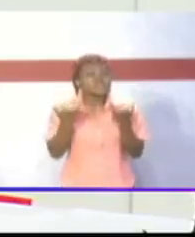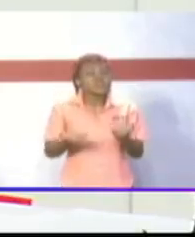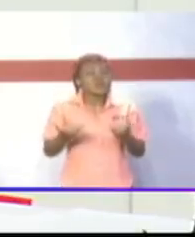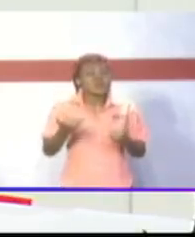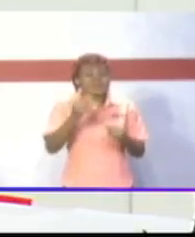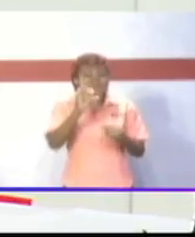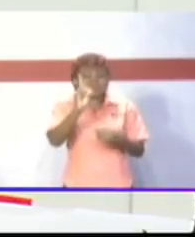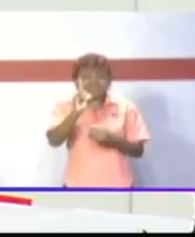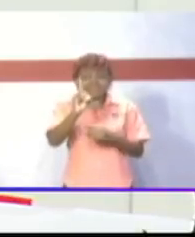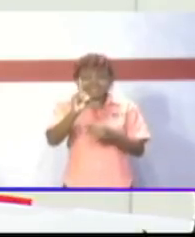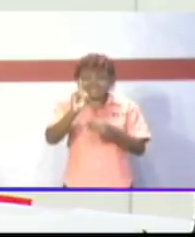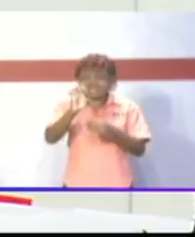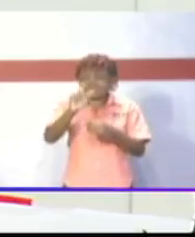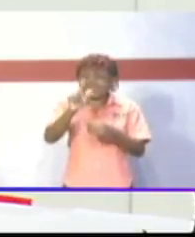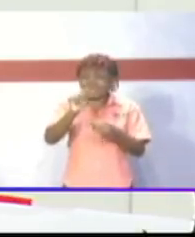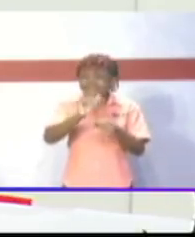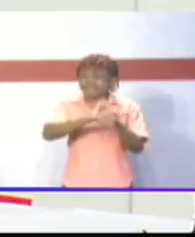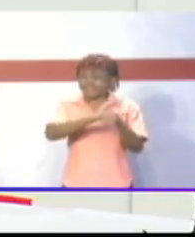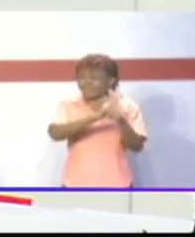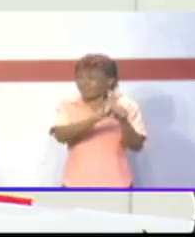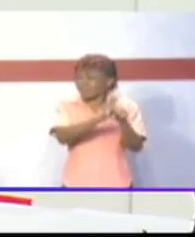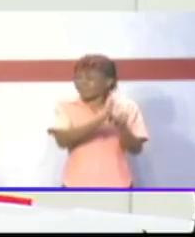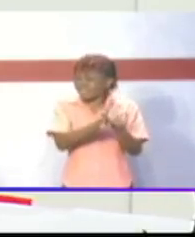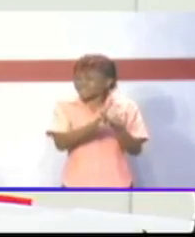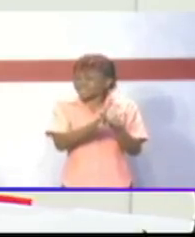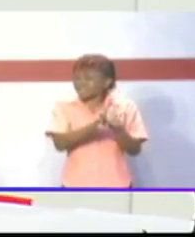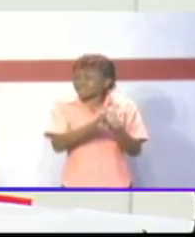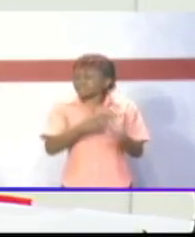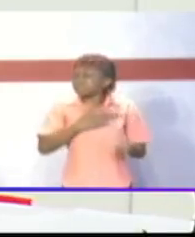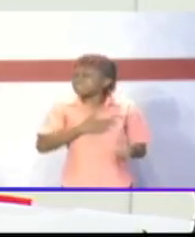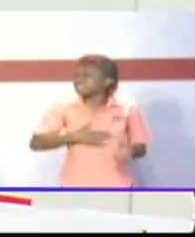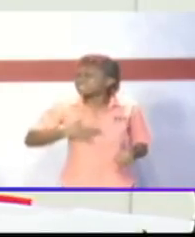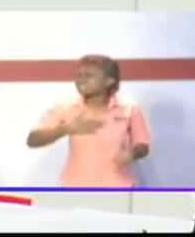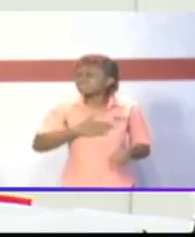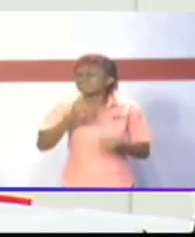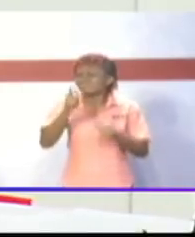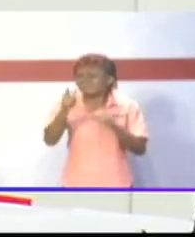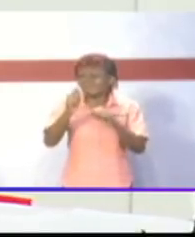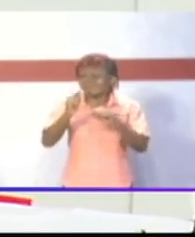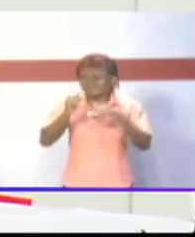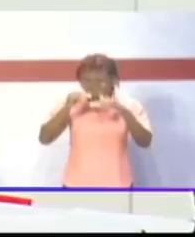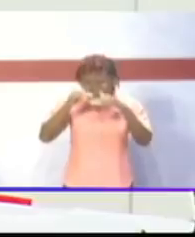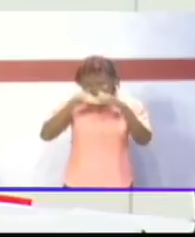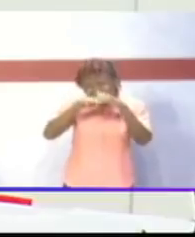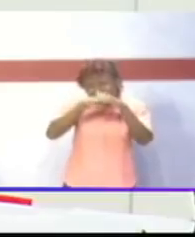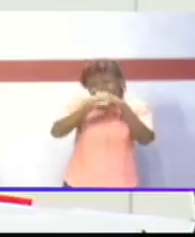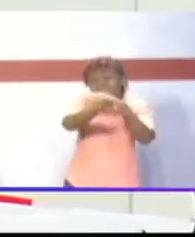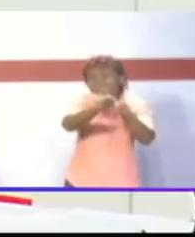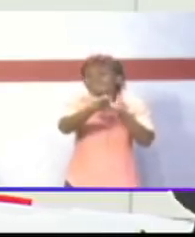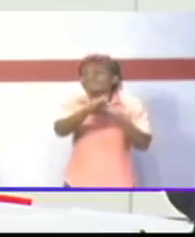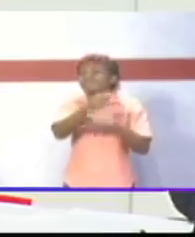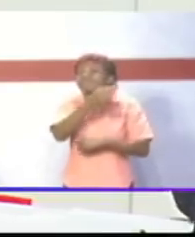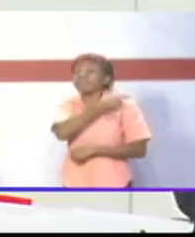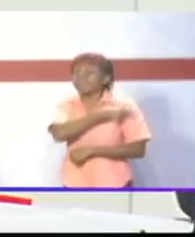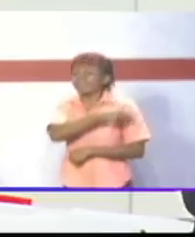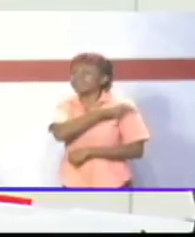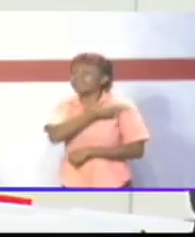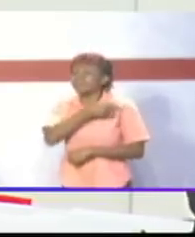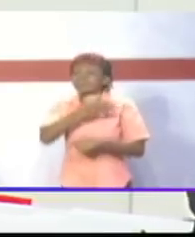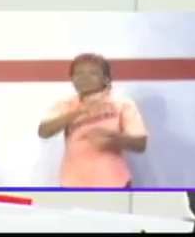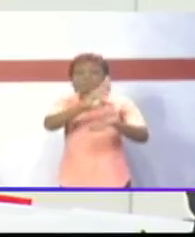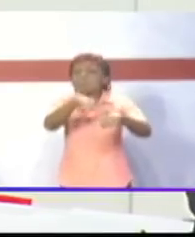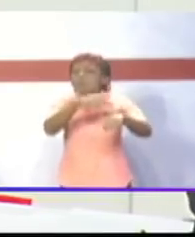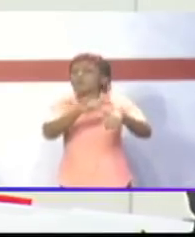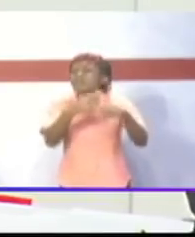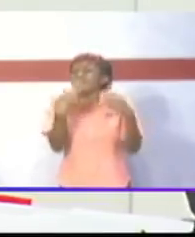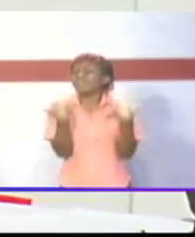saying, please access and seek medical care within the parallel healthcare system. And lastly, we continue on a Ministry